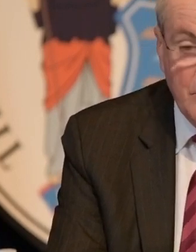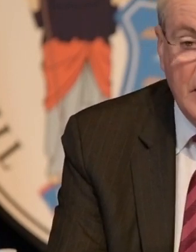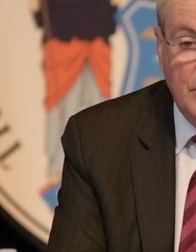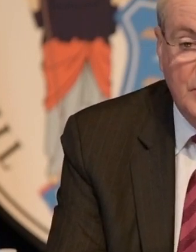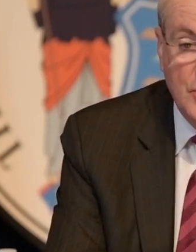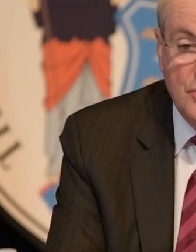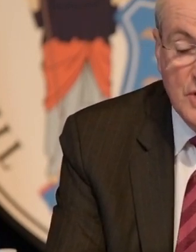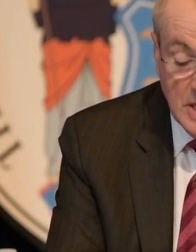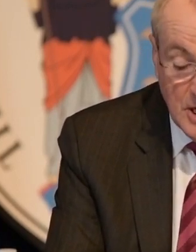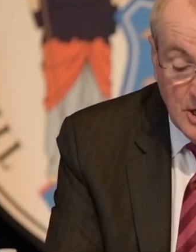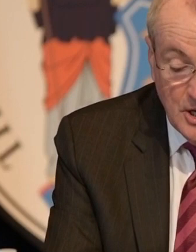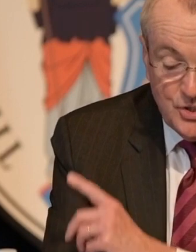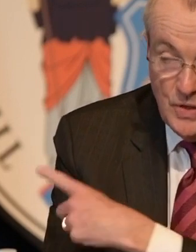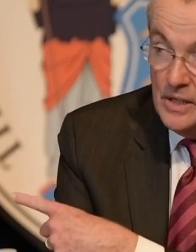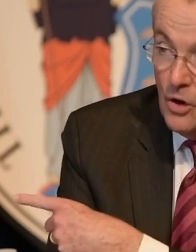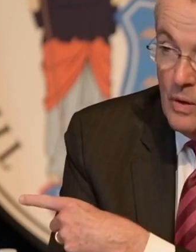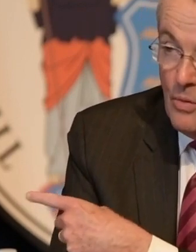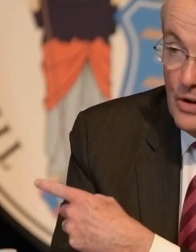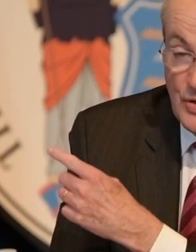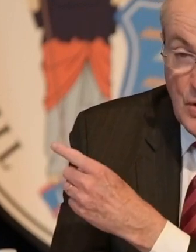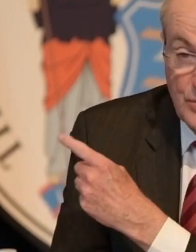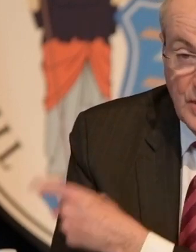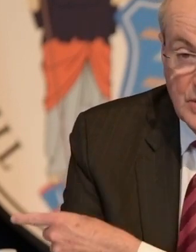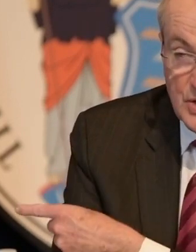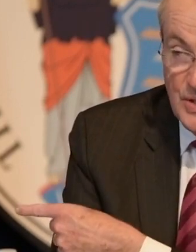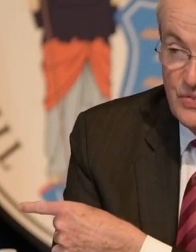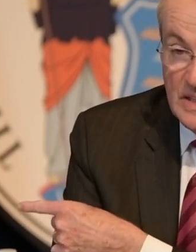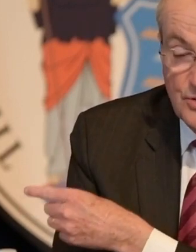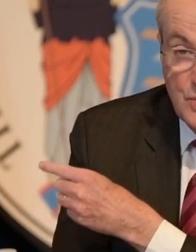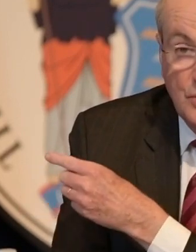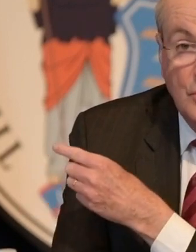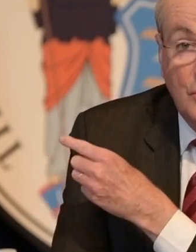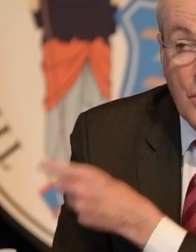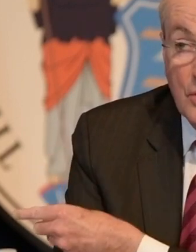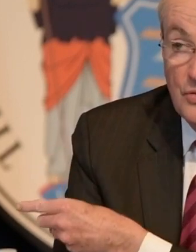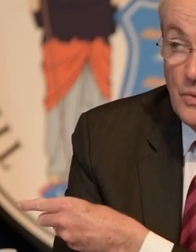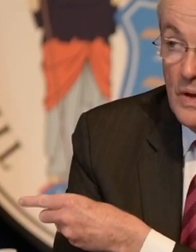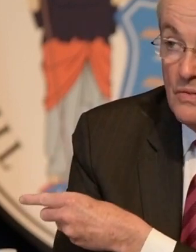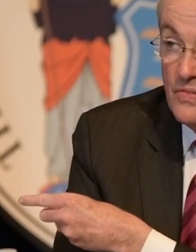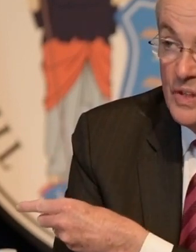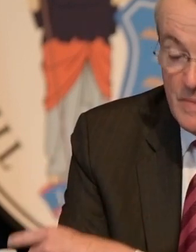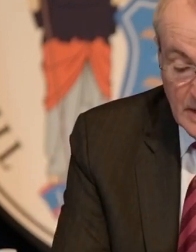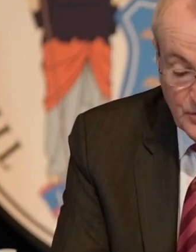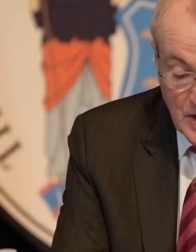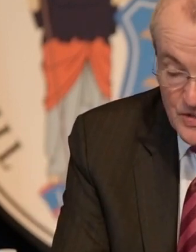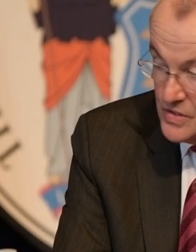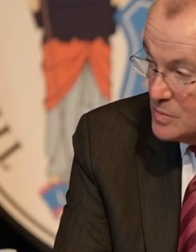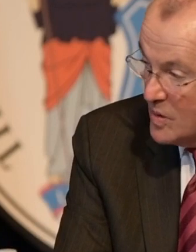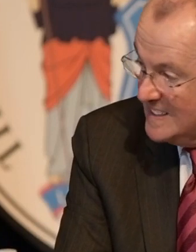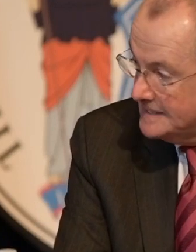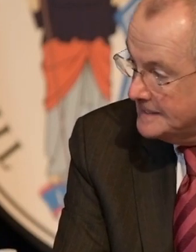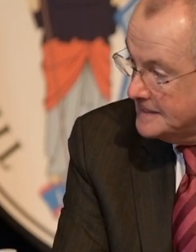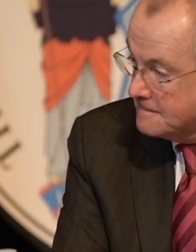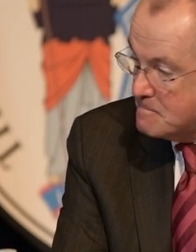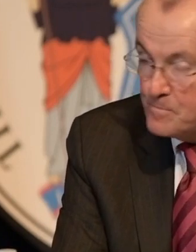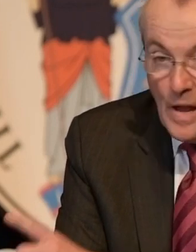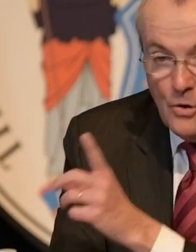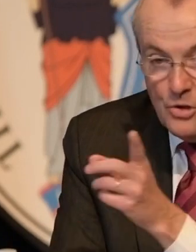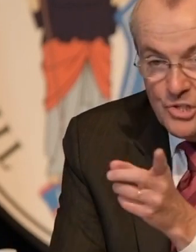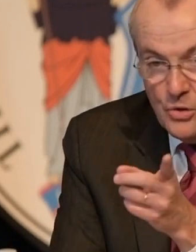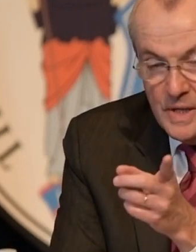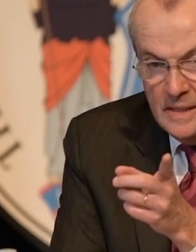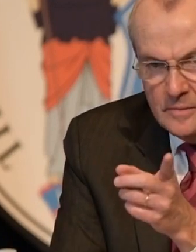field medical stations. Judy, in her remarks, I know, is going to touch on the fact that she was in Secaucus at one of our field medical stations this morning.